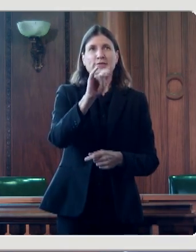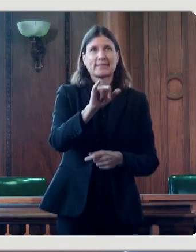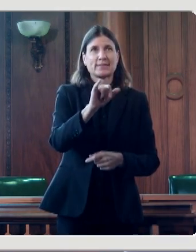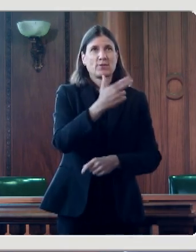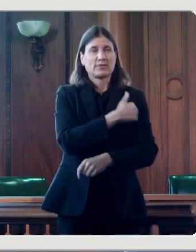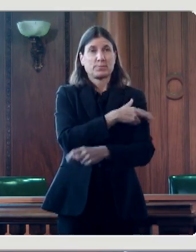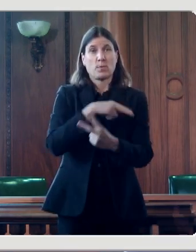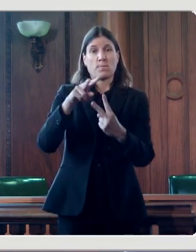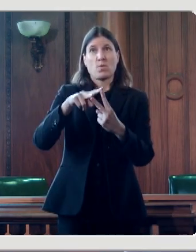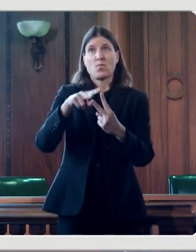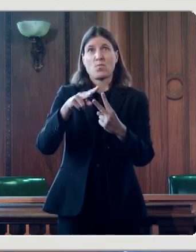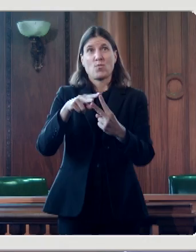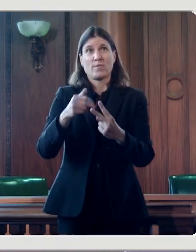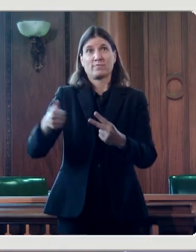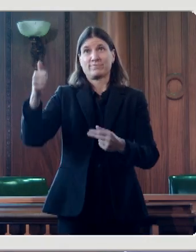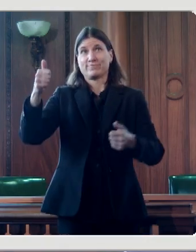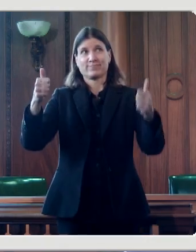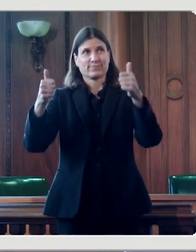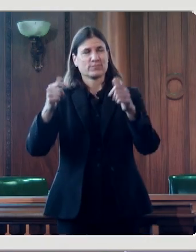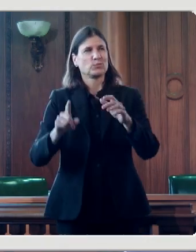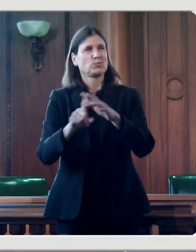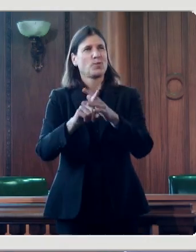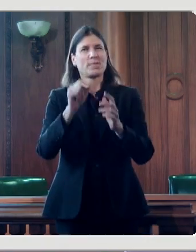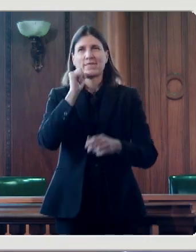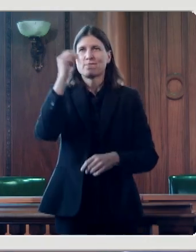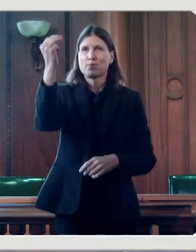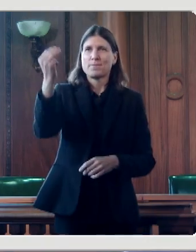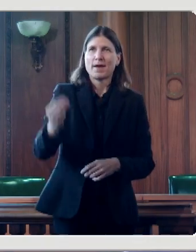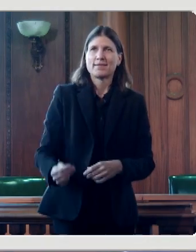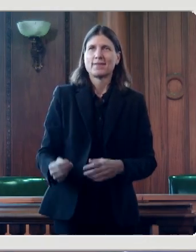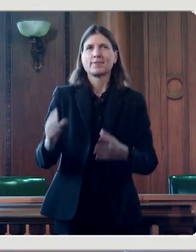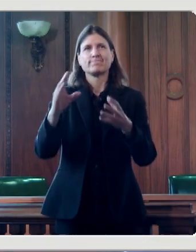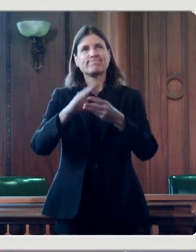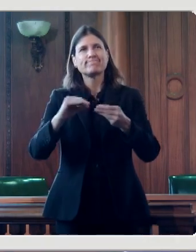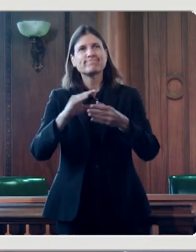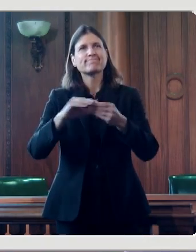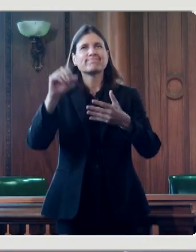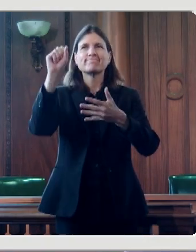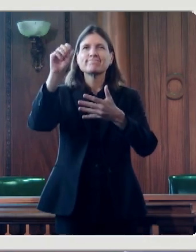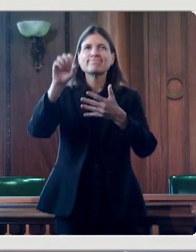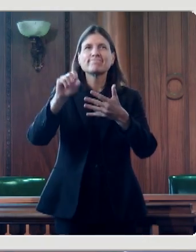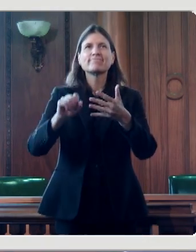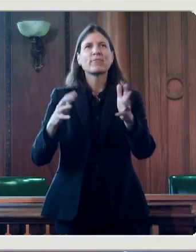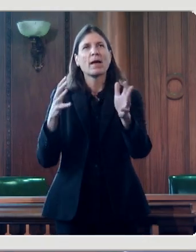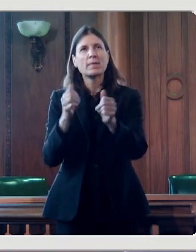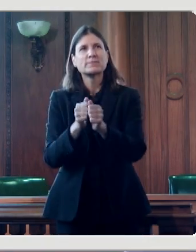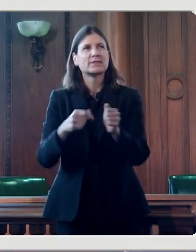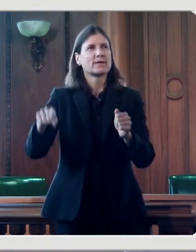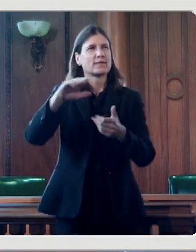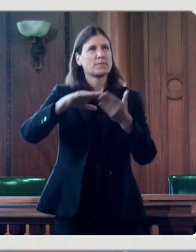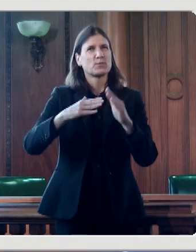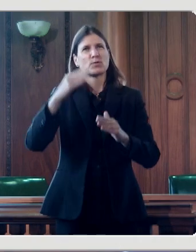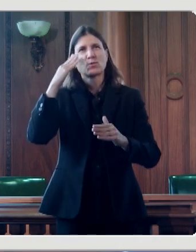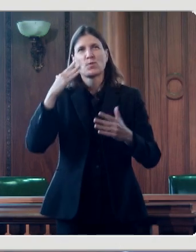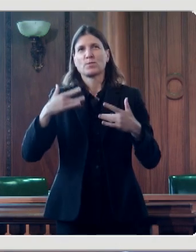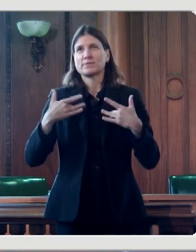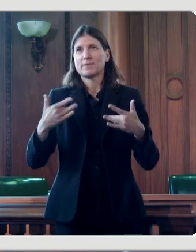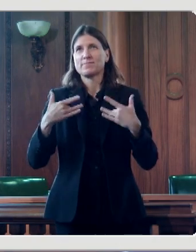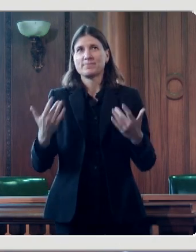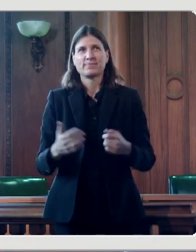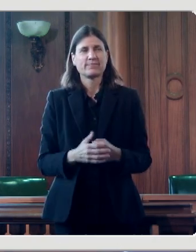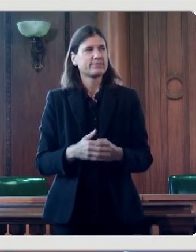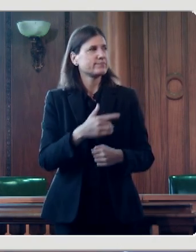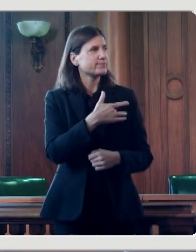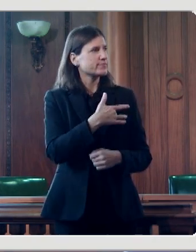Medical Officer, Mercy Hospital Trinity Healthcare, for always being here. Your partnership and friendship has been